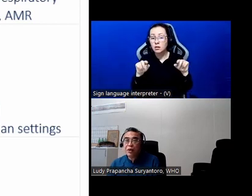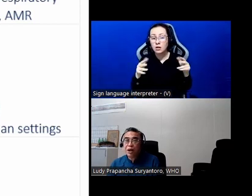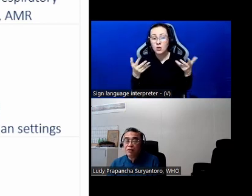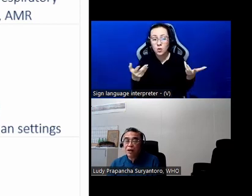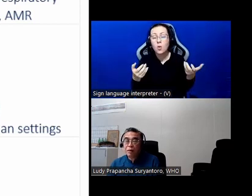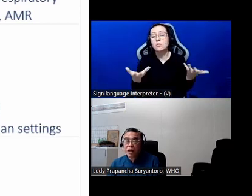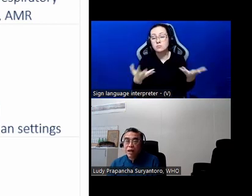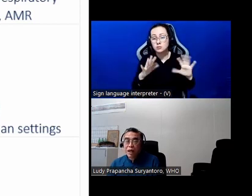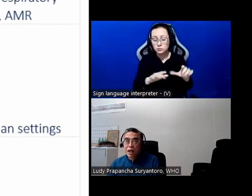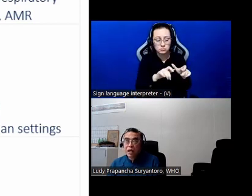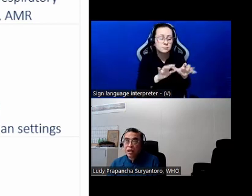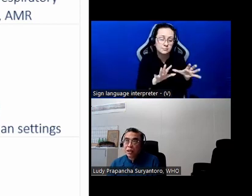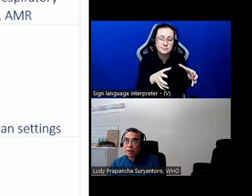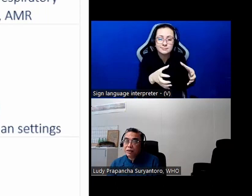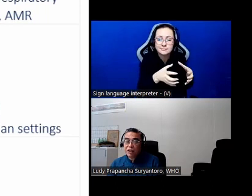the amount of